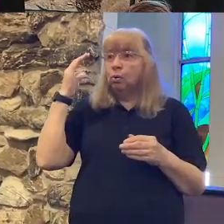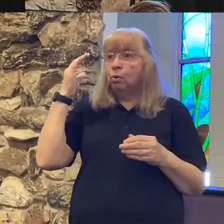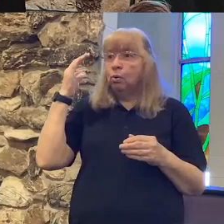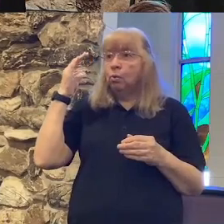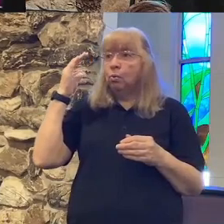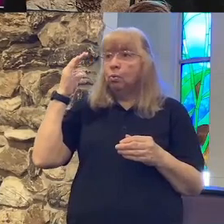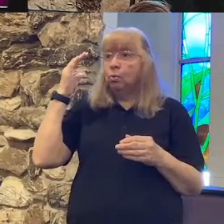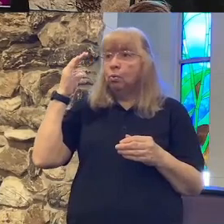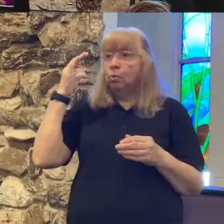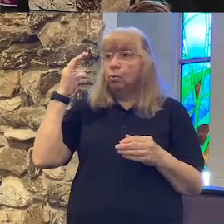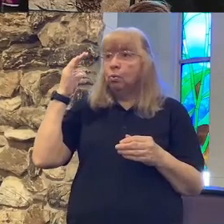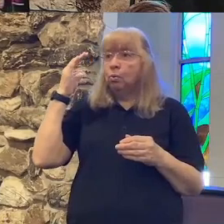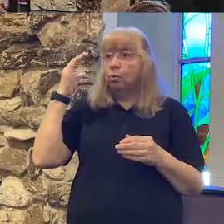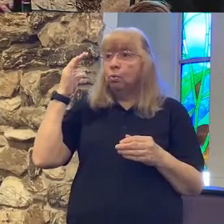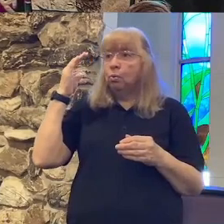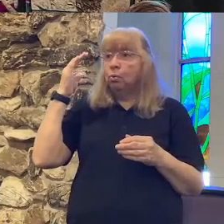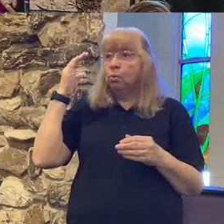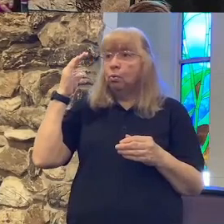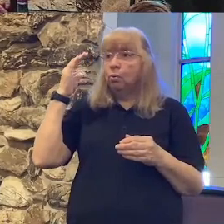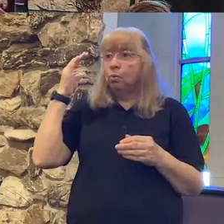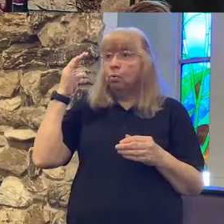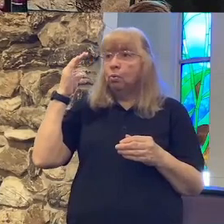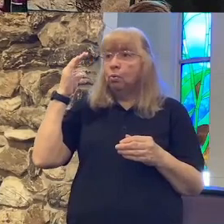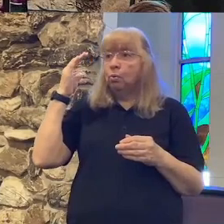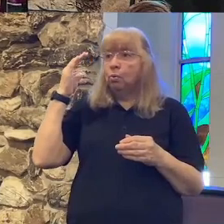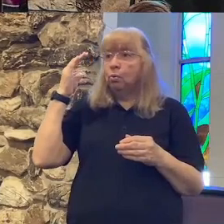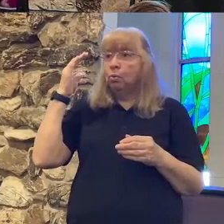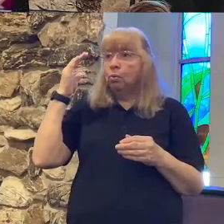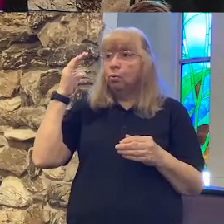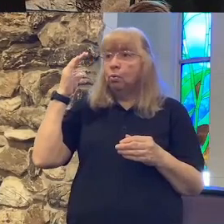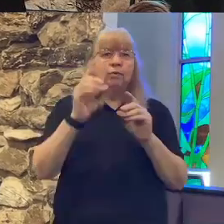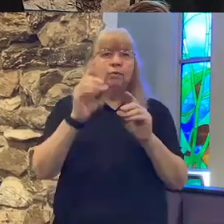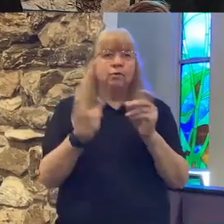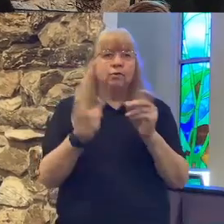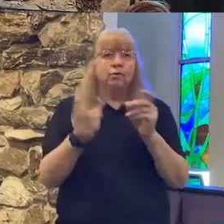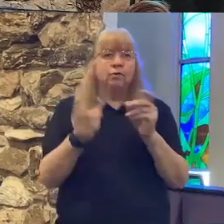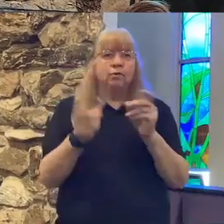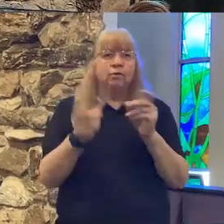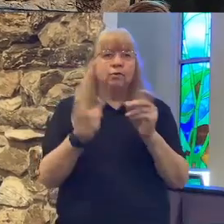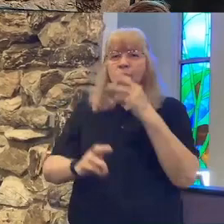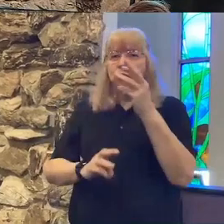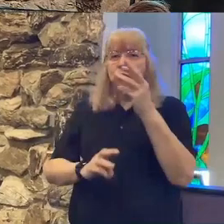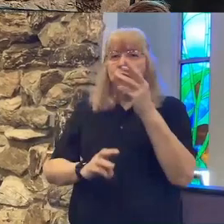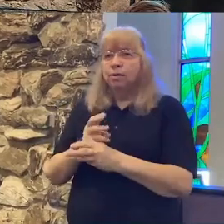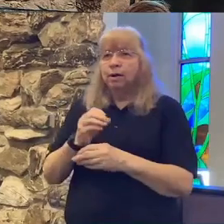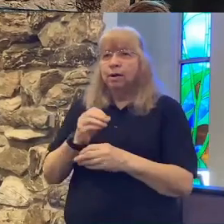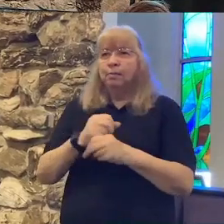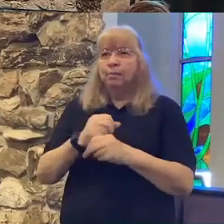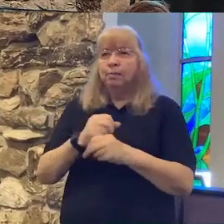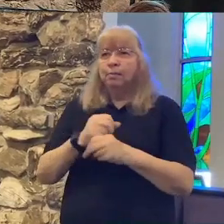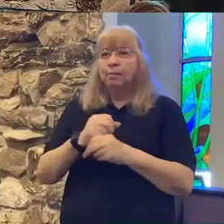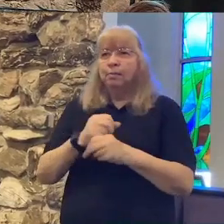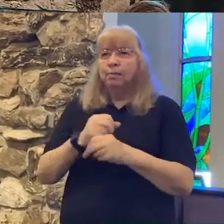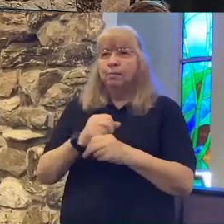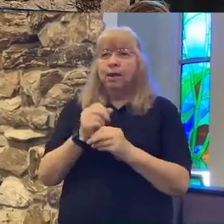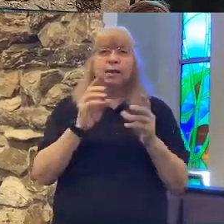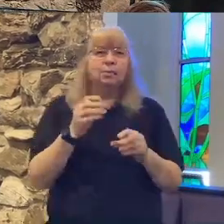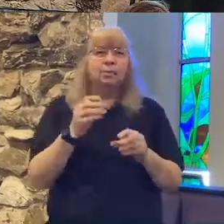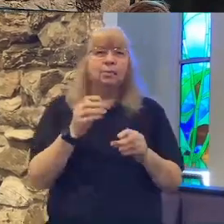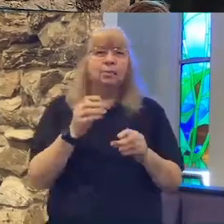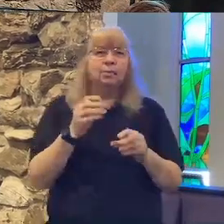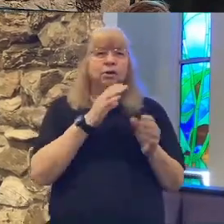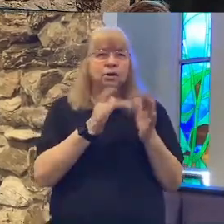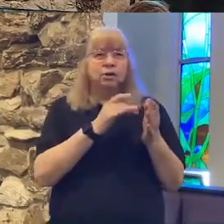Sure you do. Making disciples for the transformation of the world, right? Making disciples of Jesus Christ for the transformation of the world.